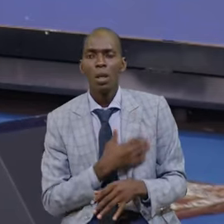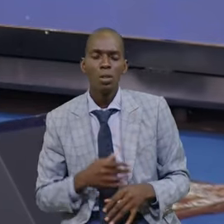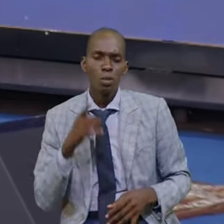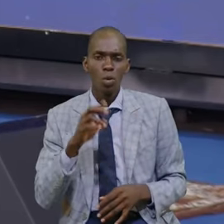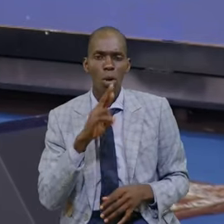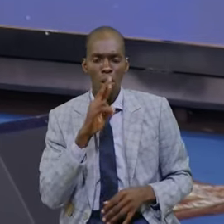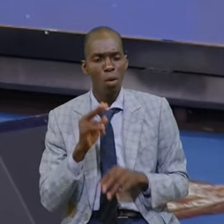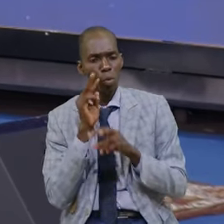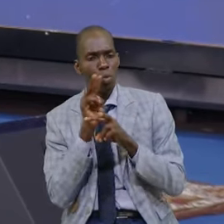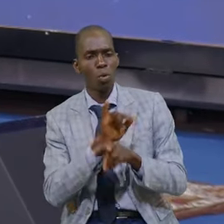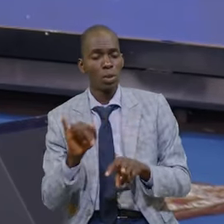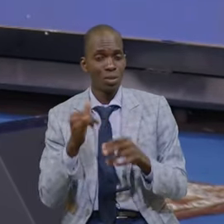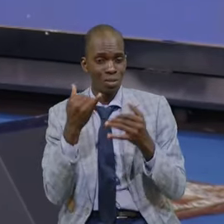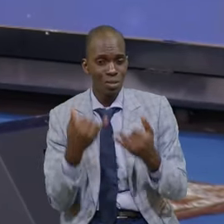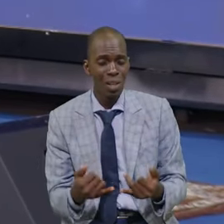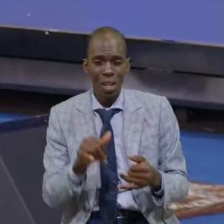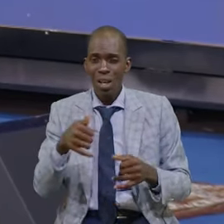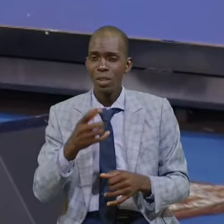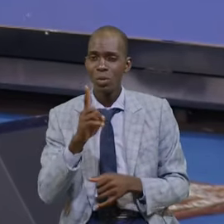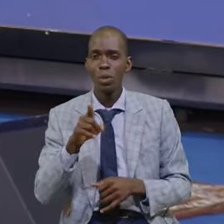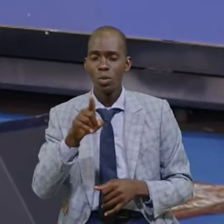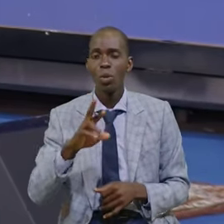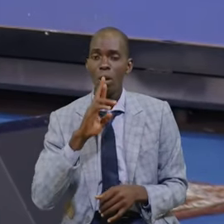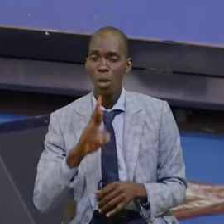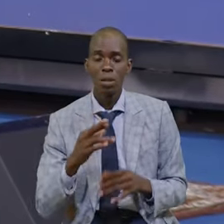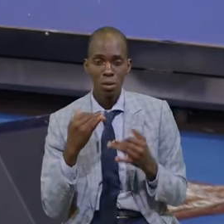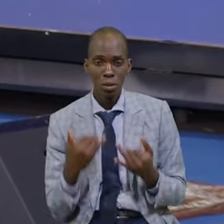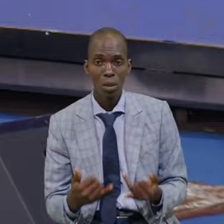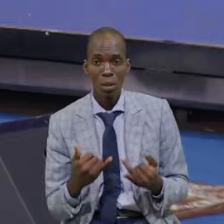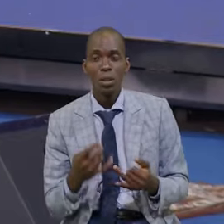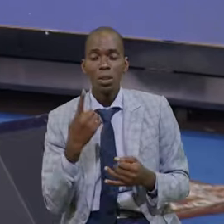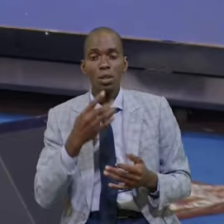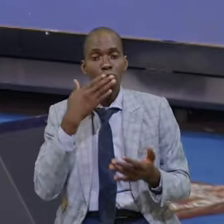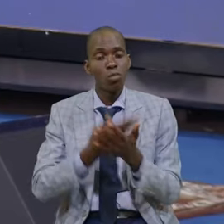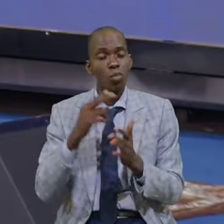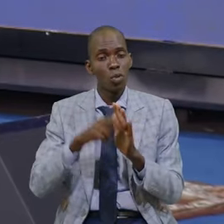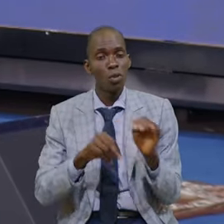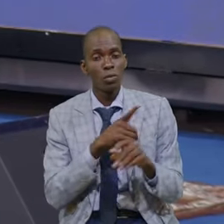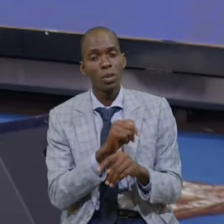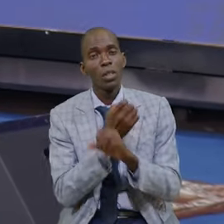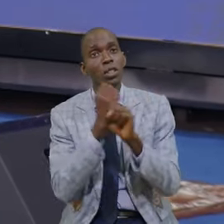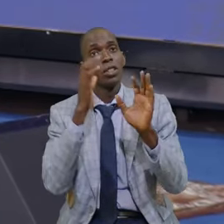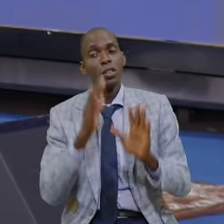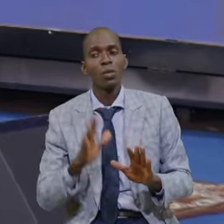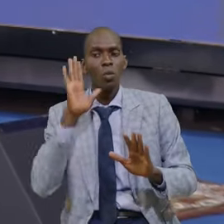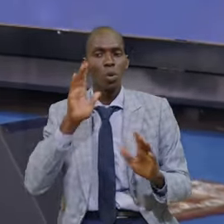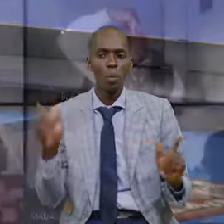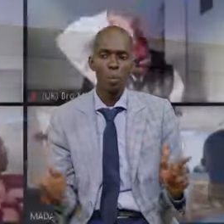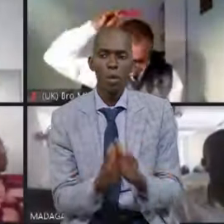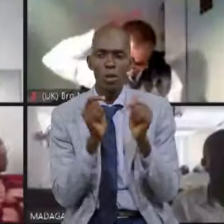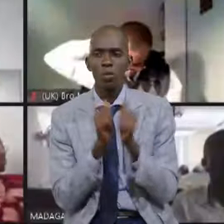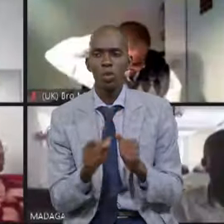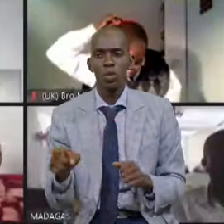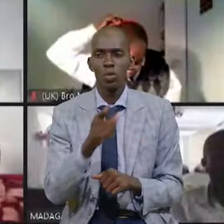where you are, the goodness of the Savior will reach you in that nation in Jesus' name.